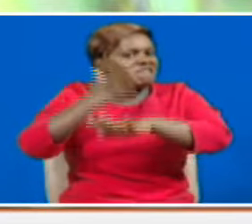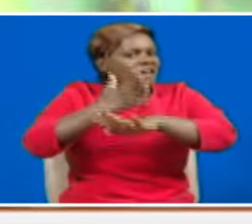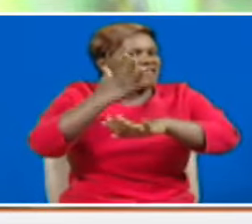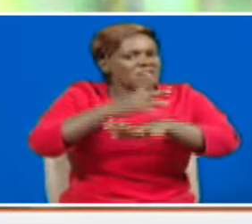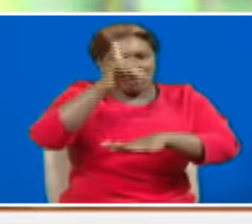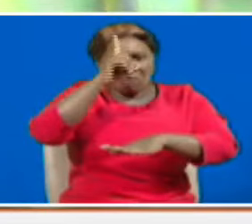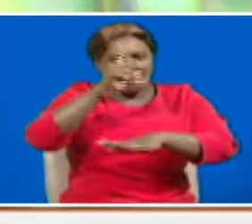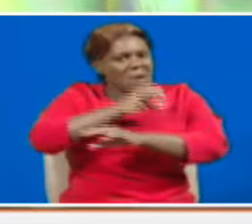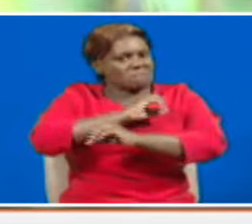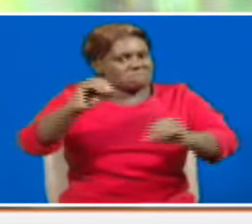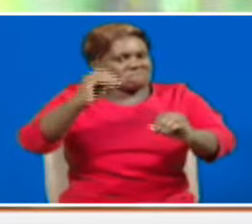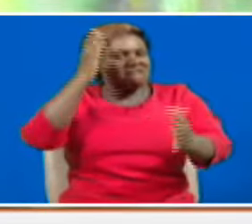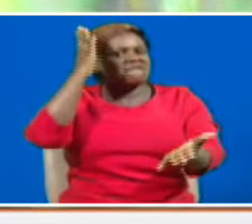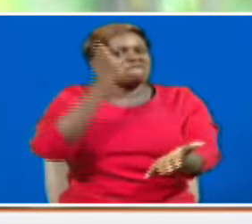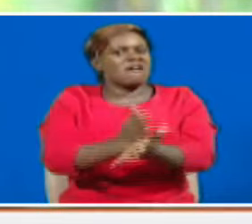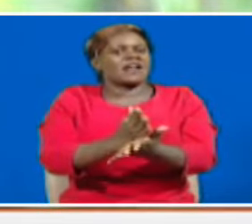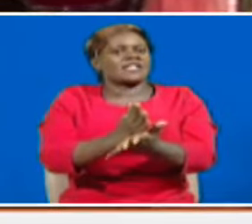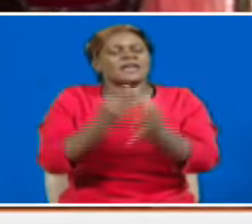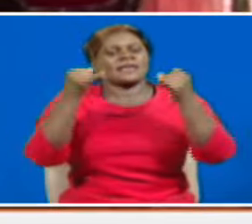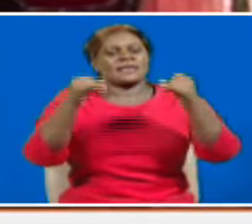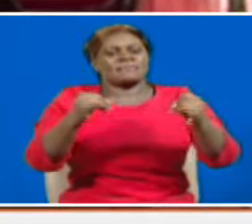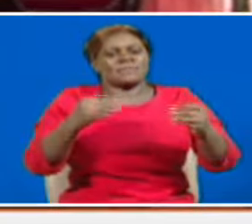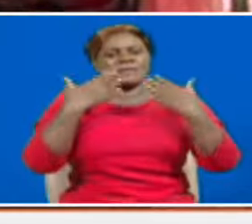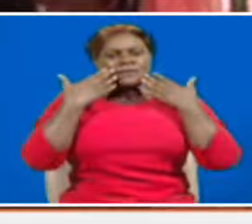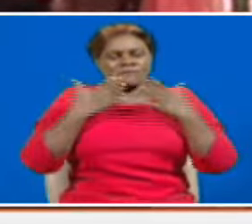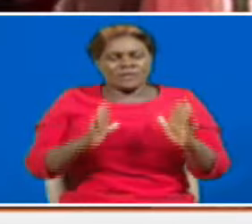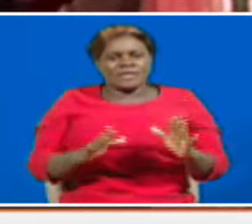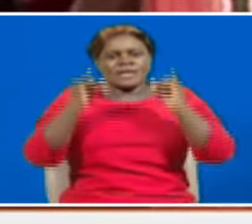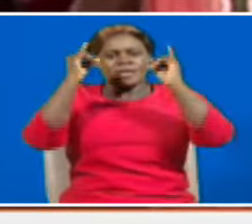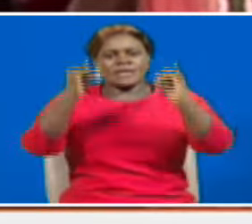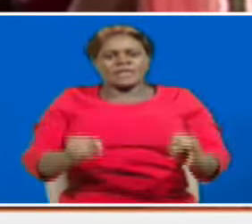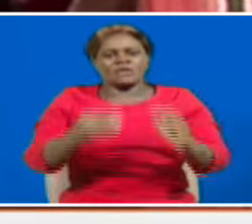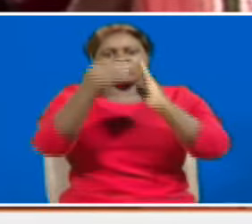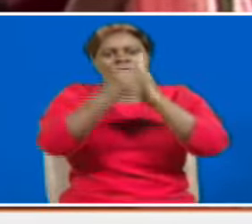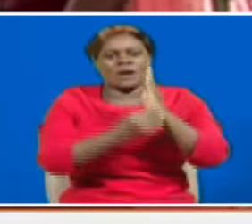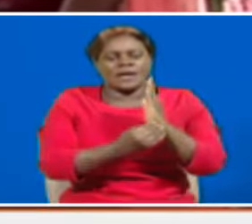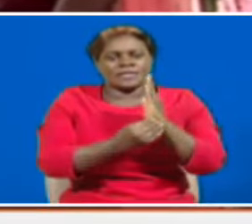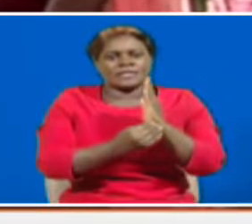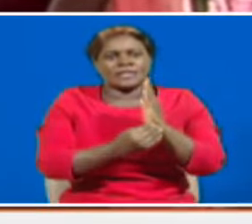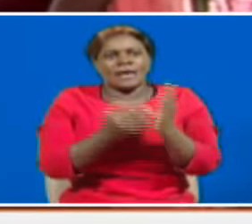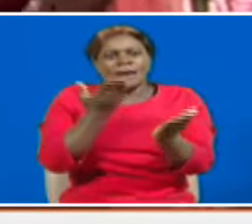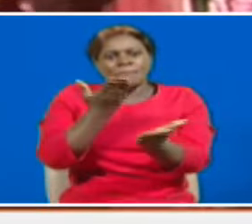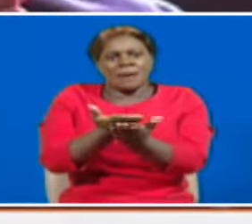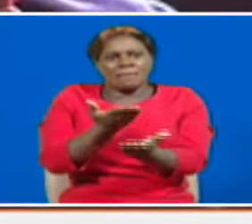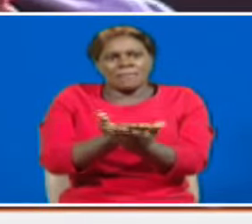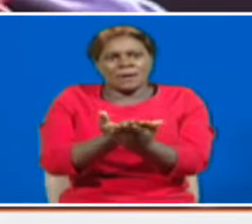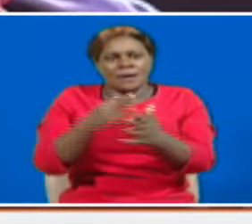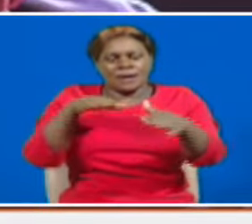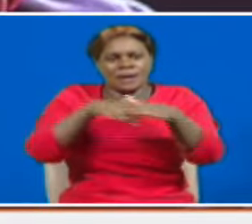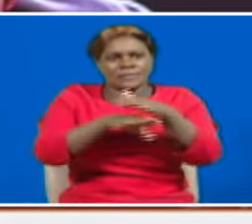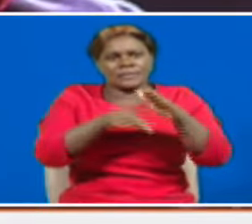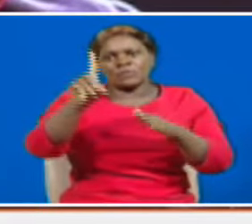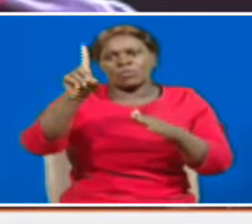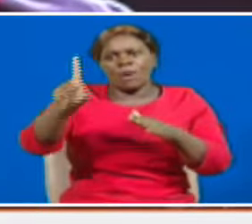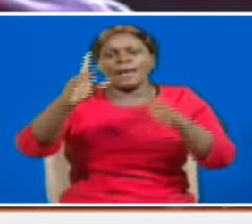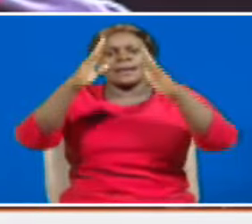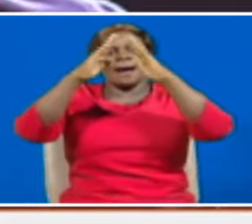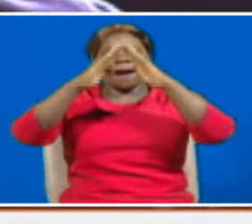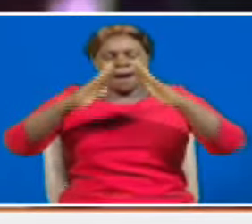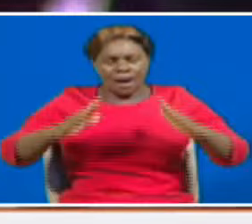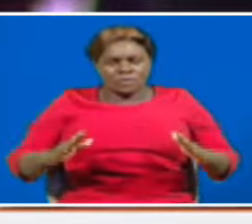it's a fact that is being undertaken. According to the new act, each applicant will only access one affordable housing